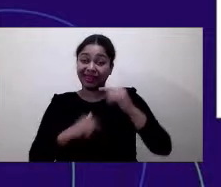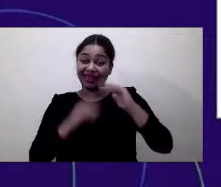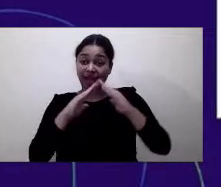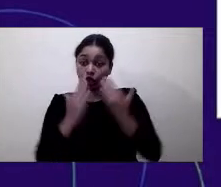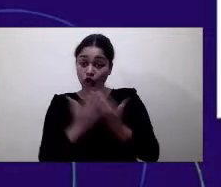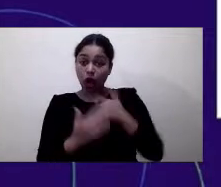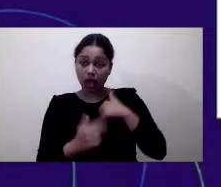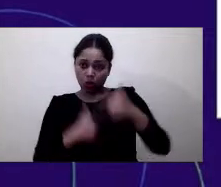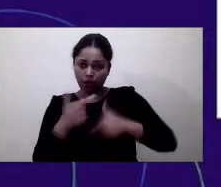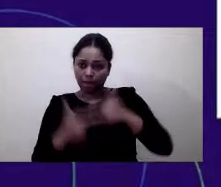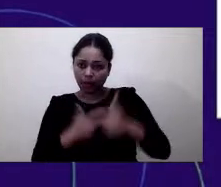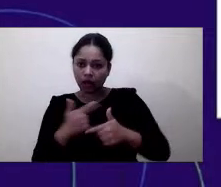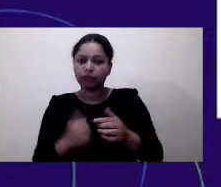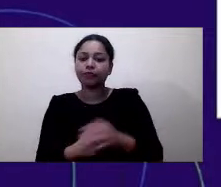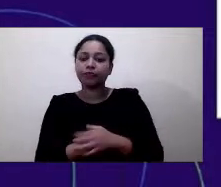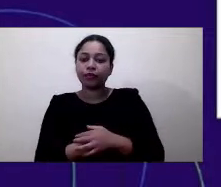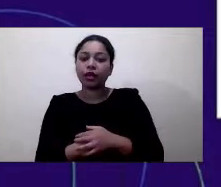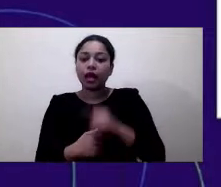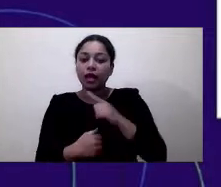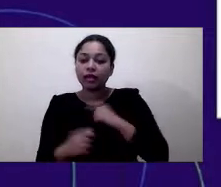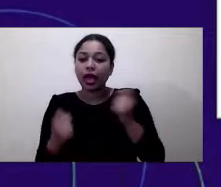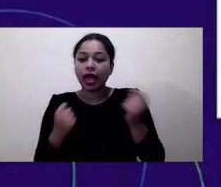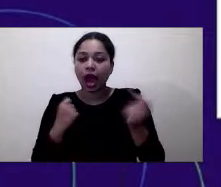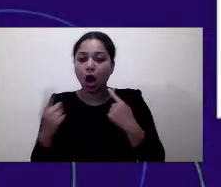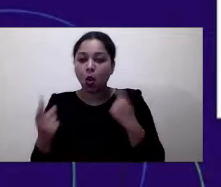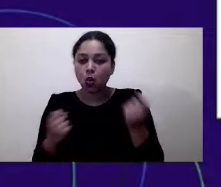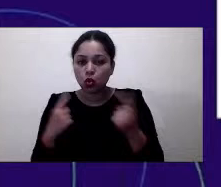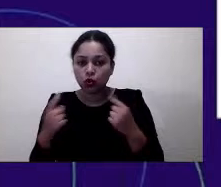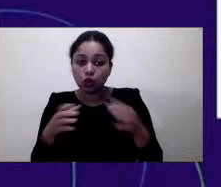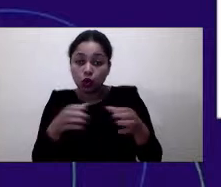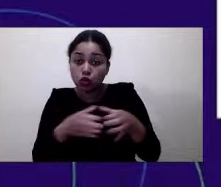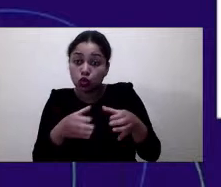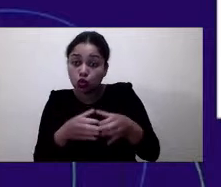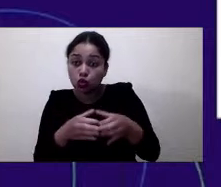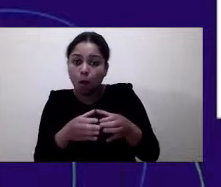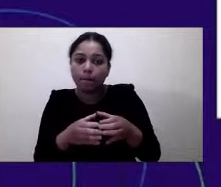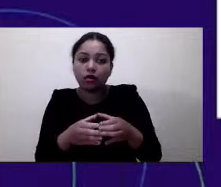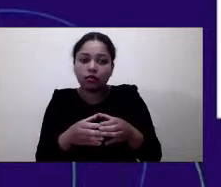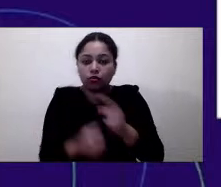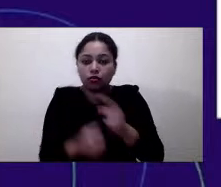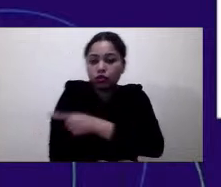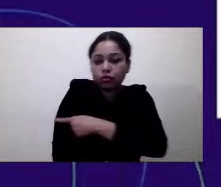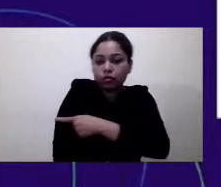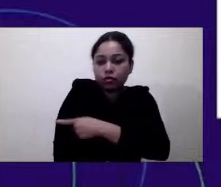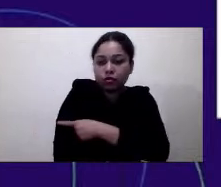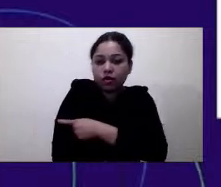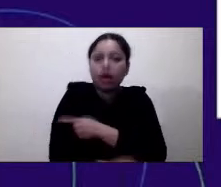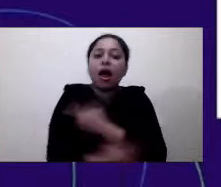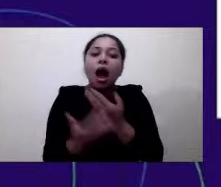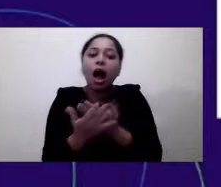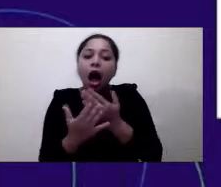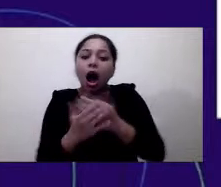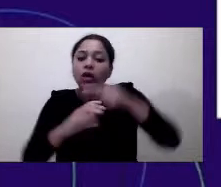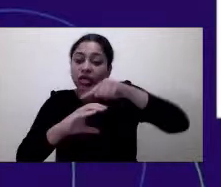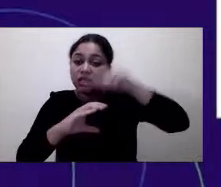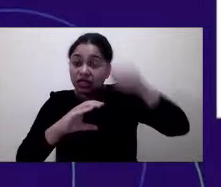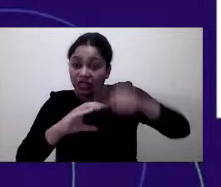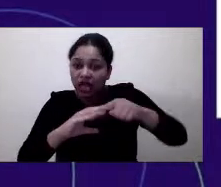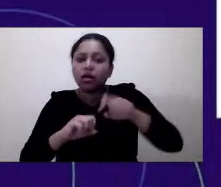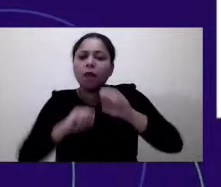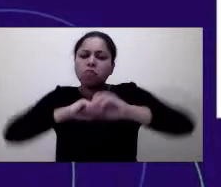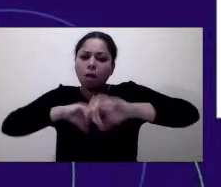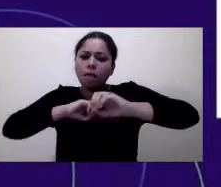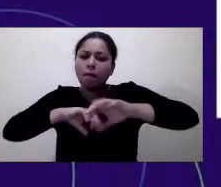have first grade class where they were having a science lesson in English, and we were talking